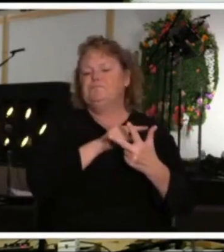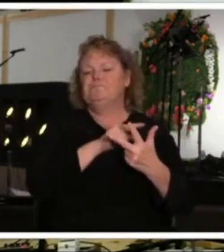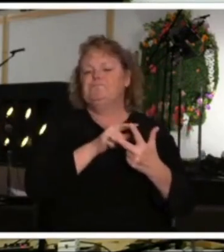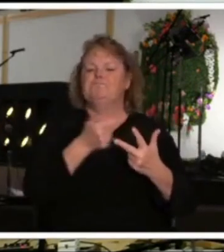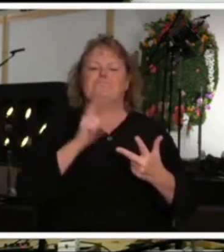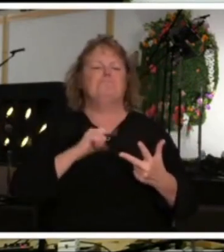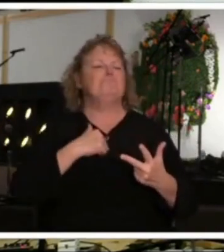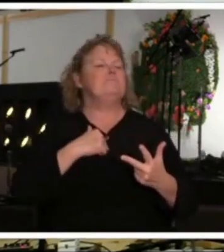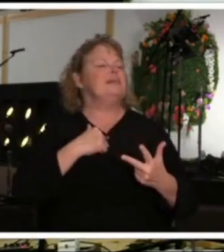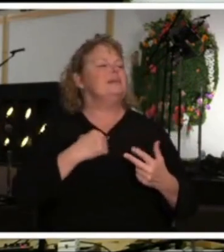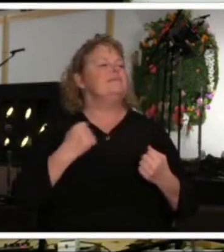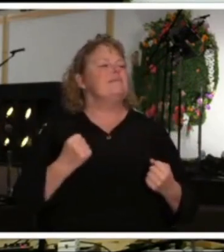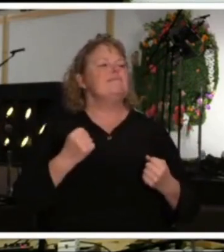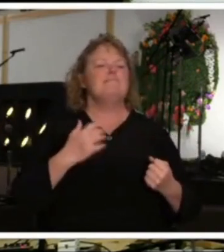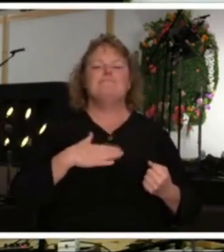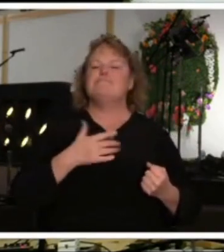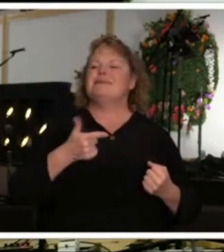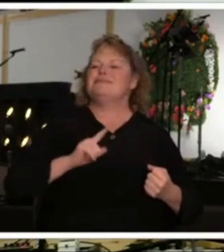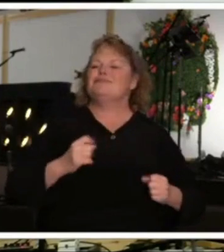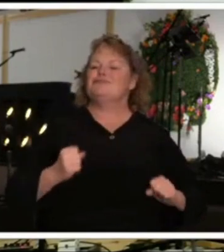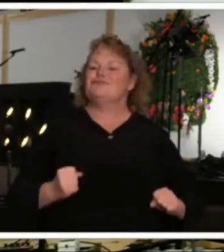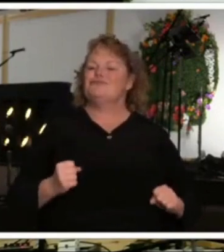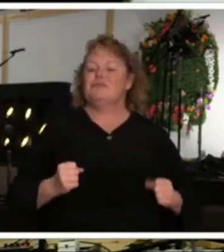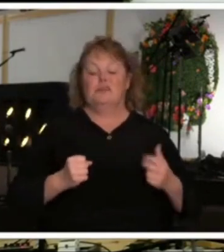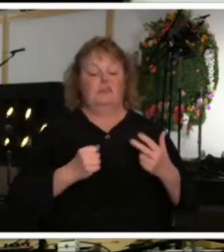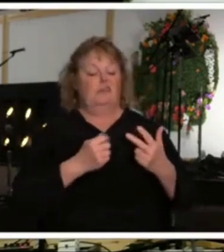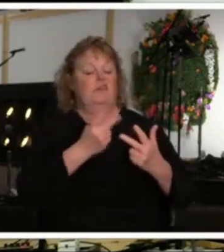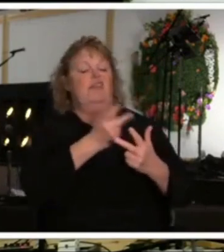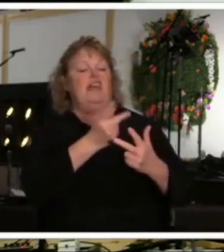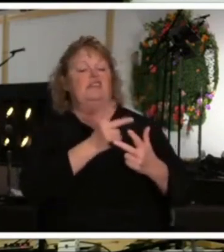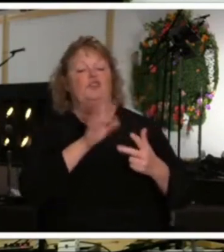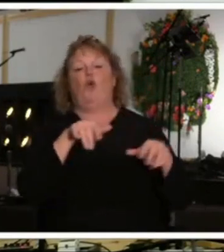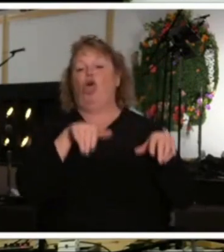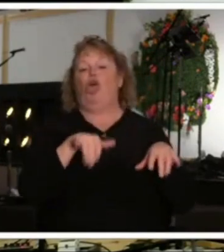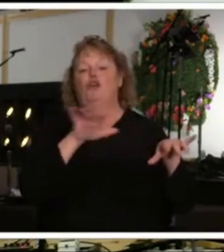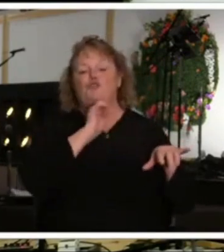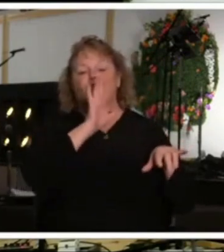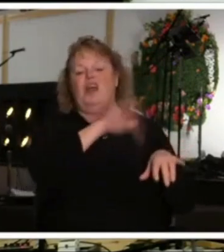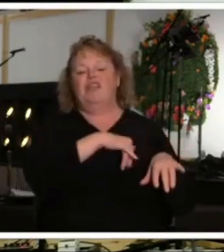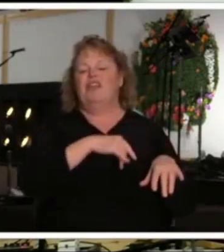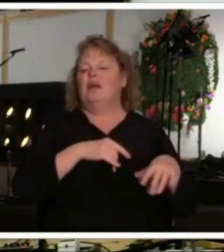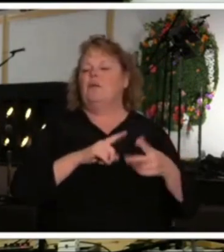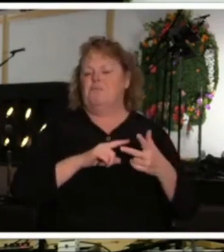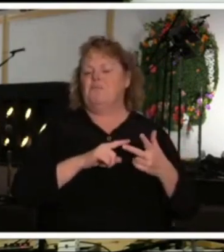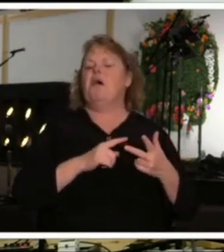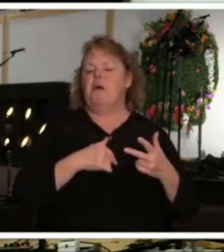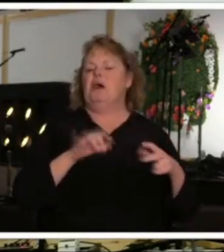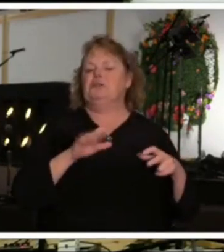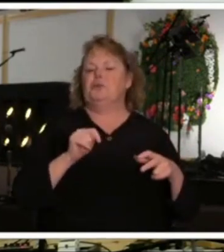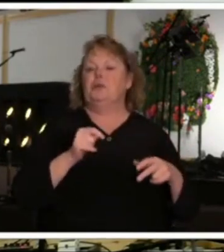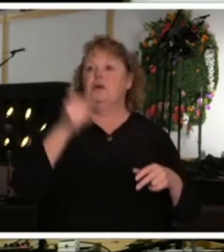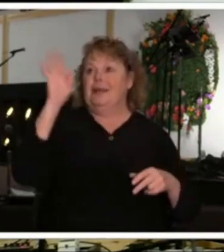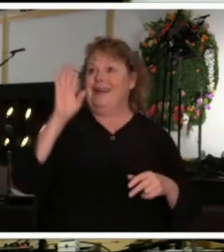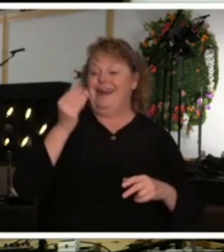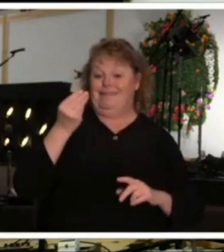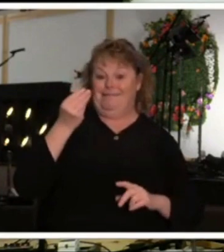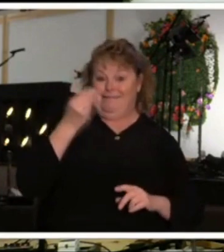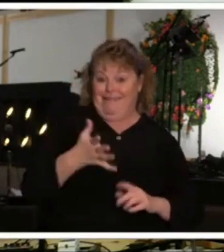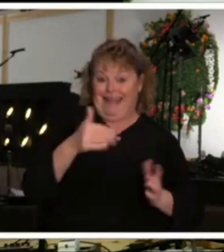one. I'm number three. I know, you know, them two, they don't do no work anyway. They're not leaders. I got you covered. And God said,